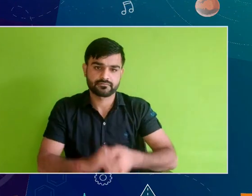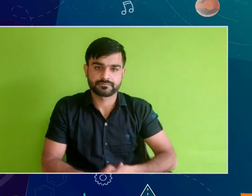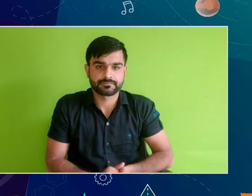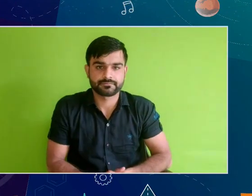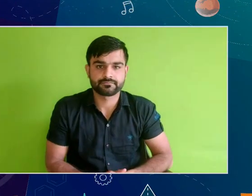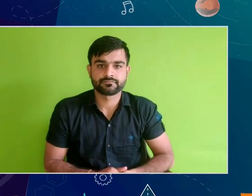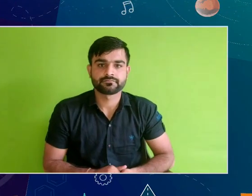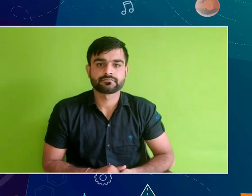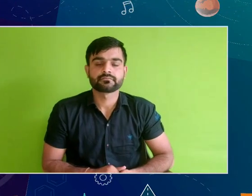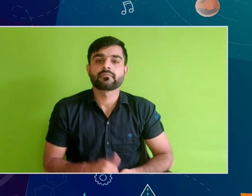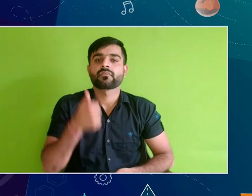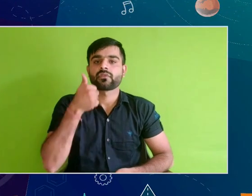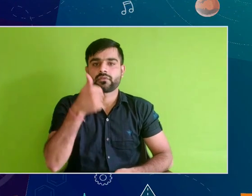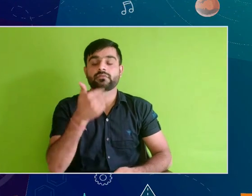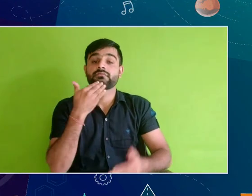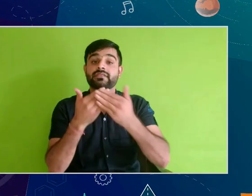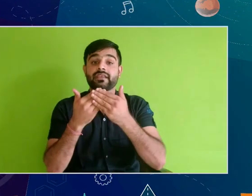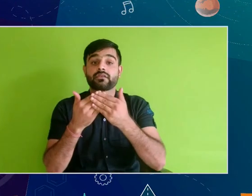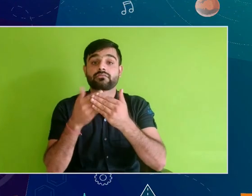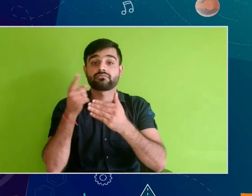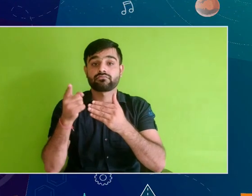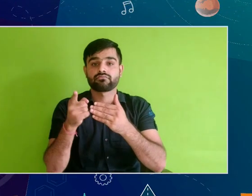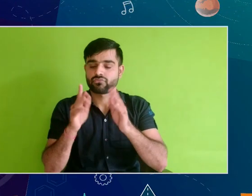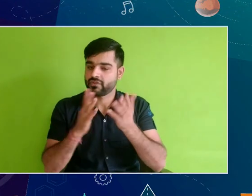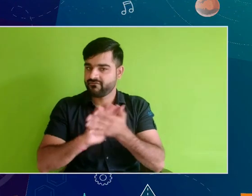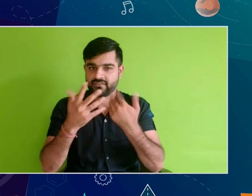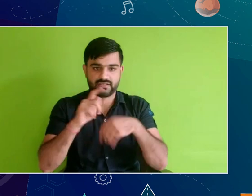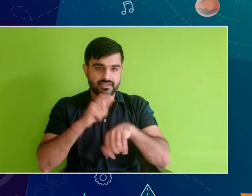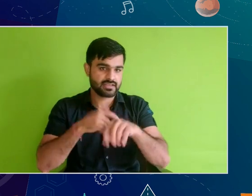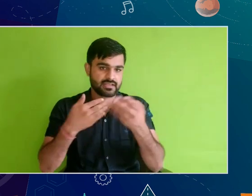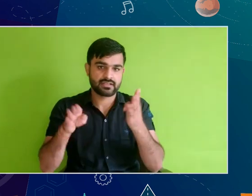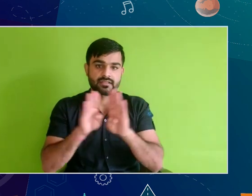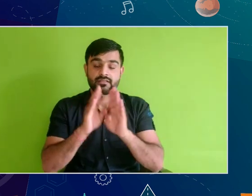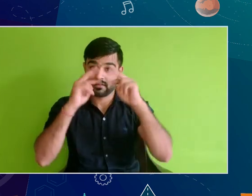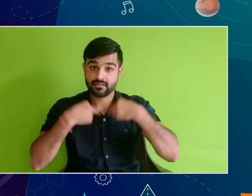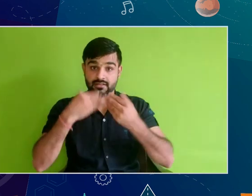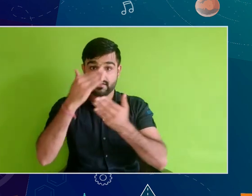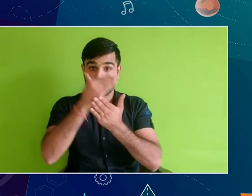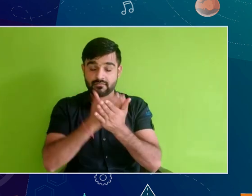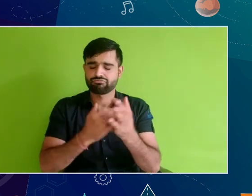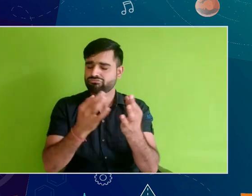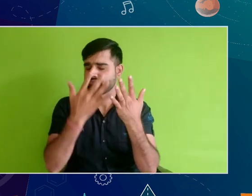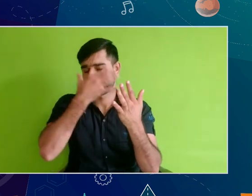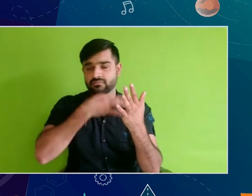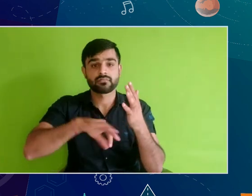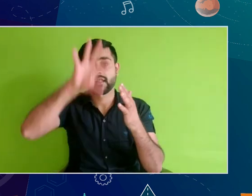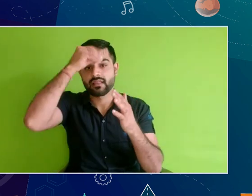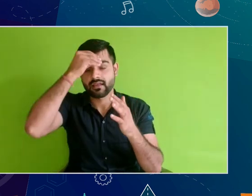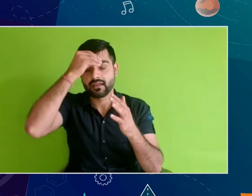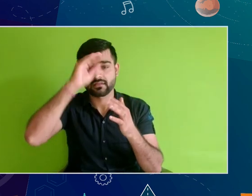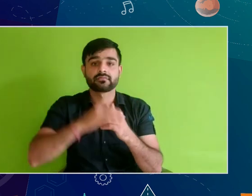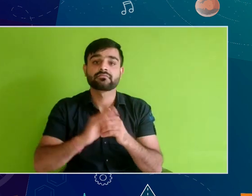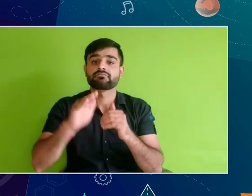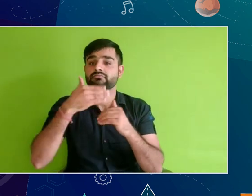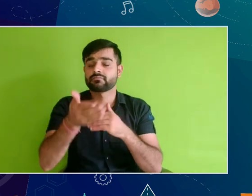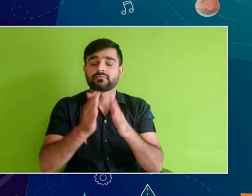Right. Thank you so much. We are finished with the time now. So thank you so much for watching this incredible session of learning. And I'm extremely grateful to